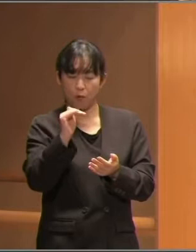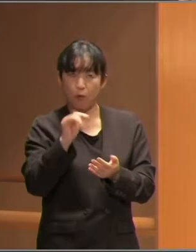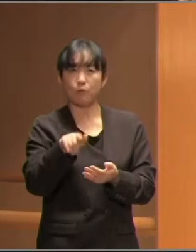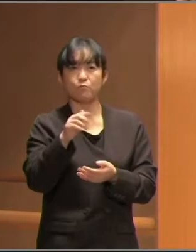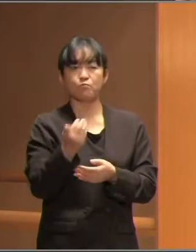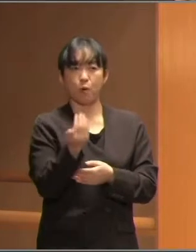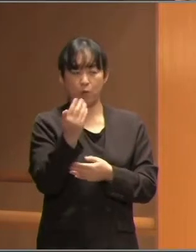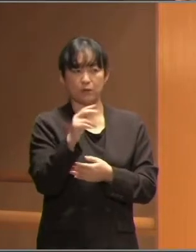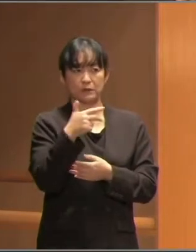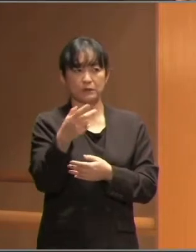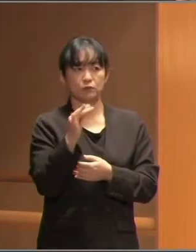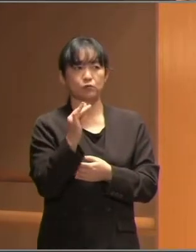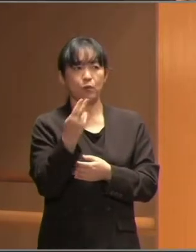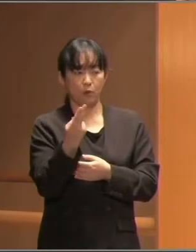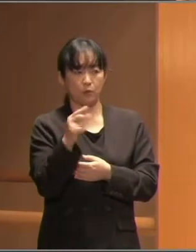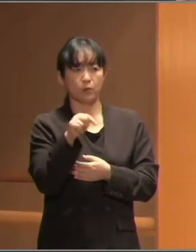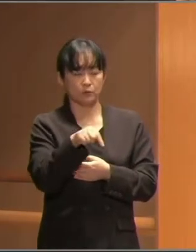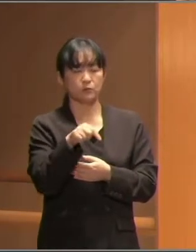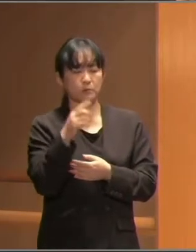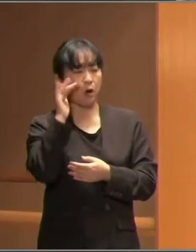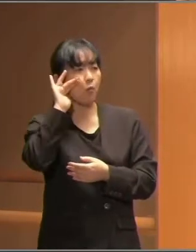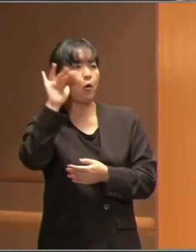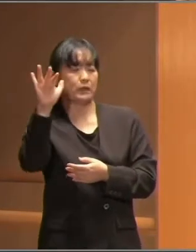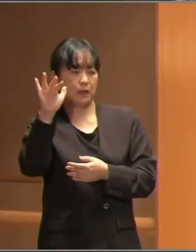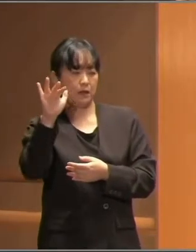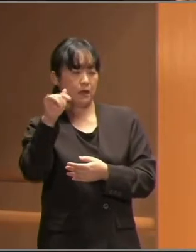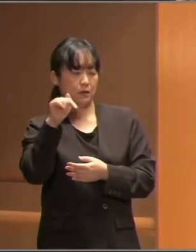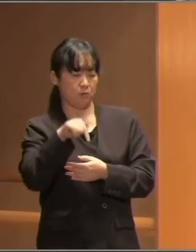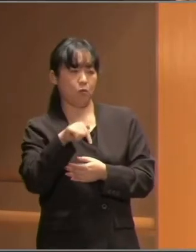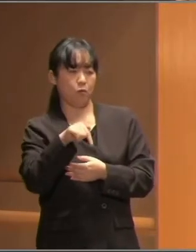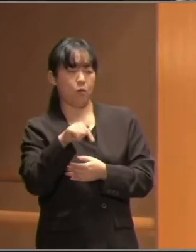And I am deeply attached to this material.